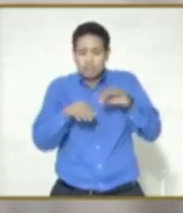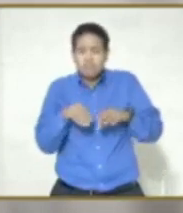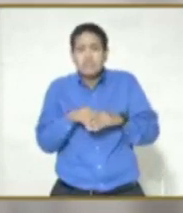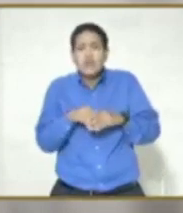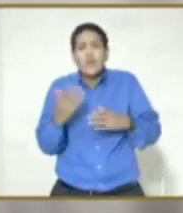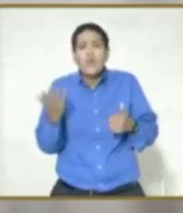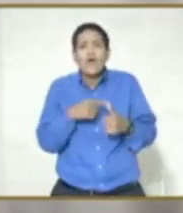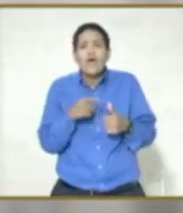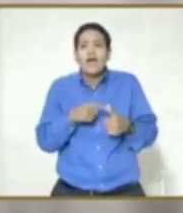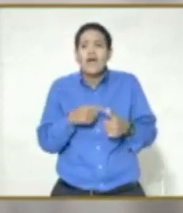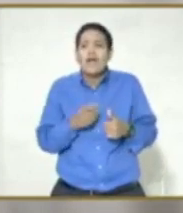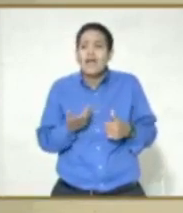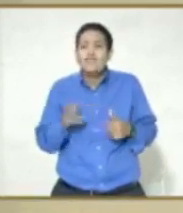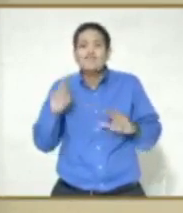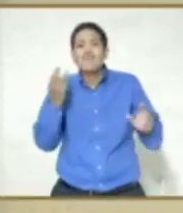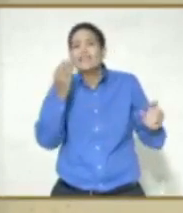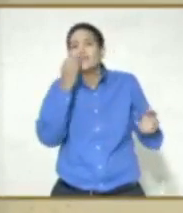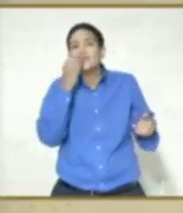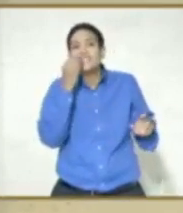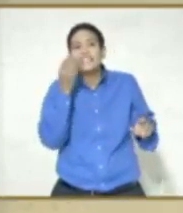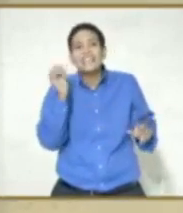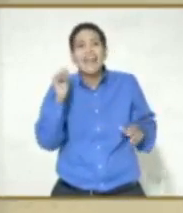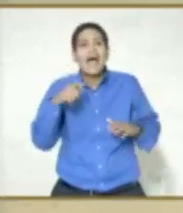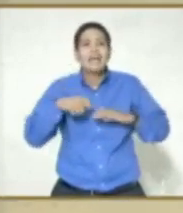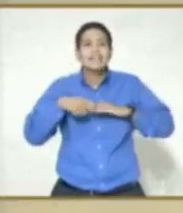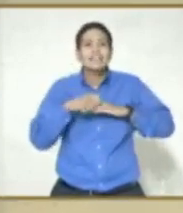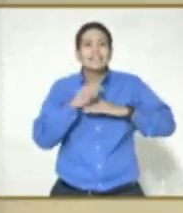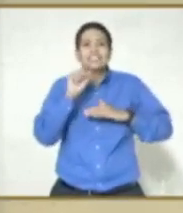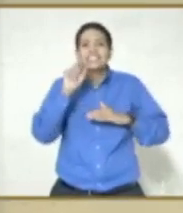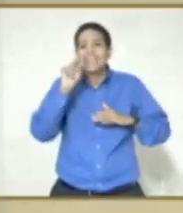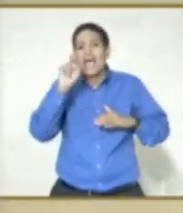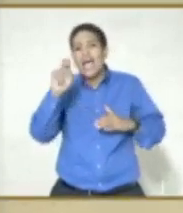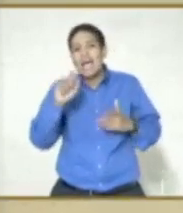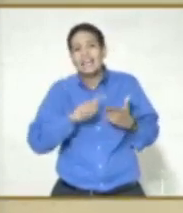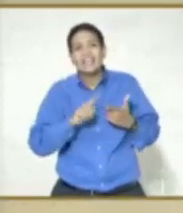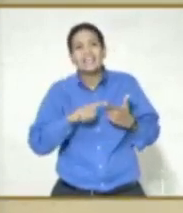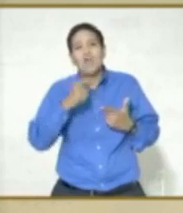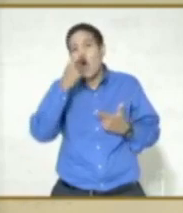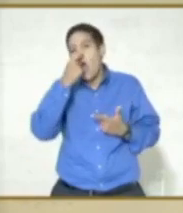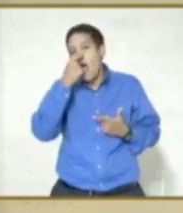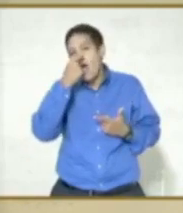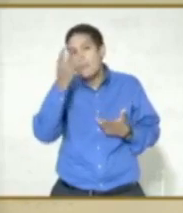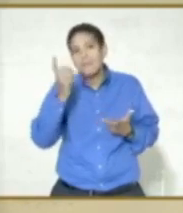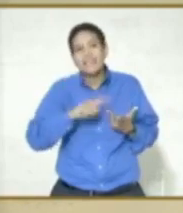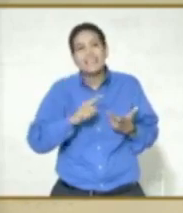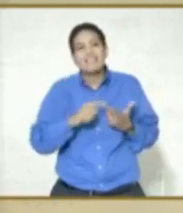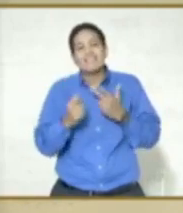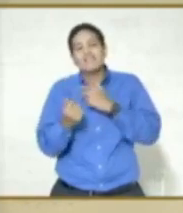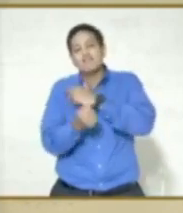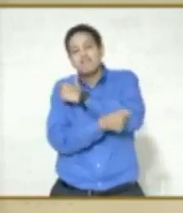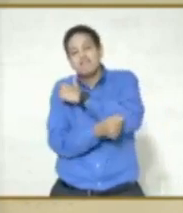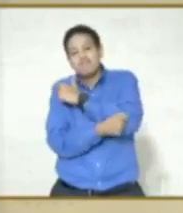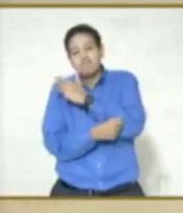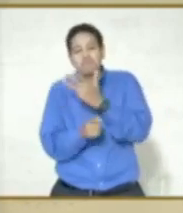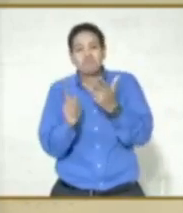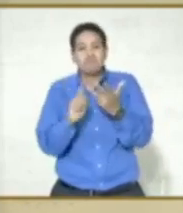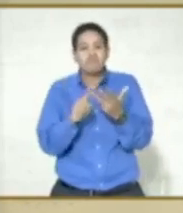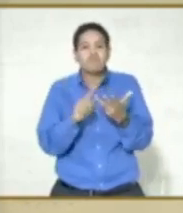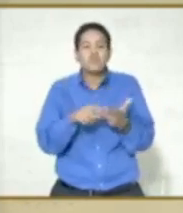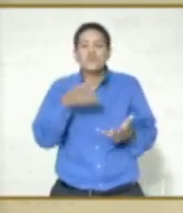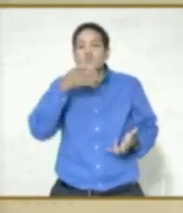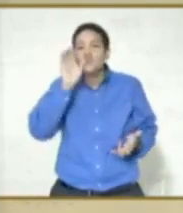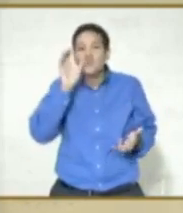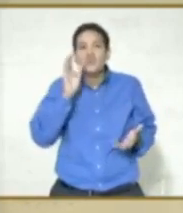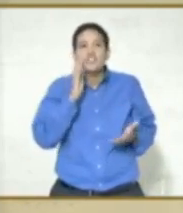of ready-to-eat items, sardines, corned beef, biscuit, juice, and